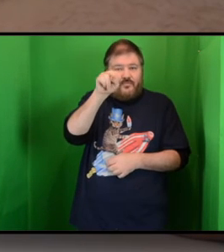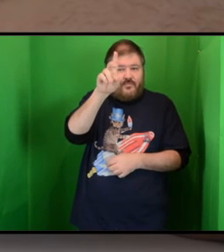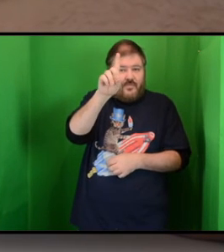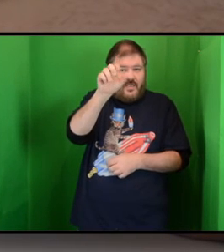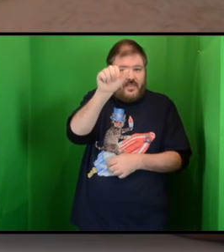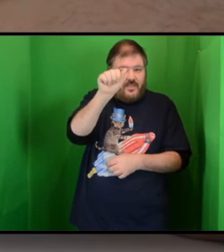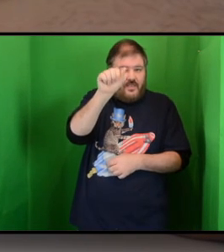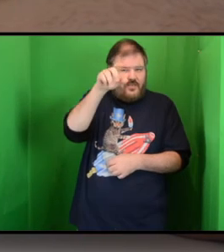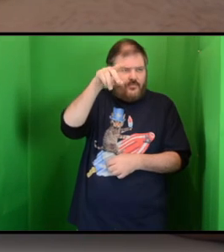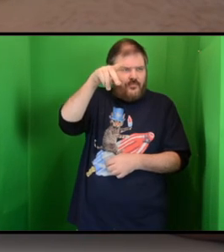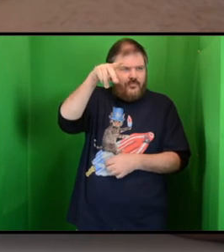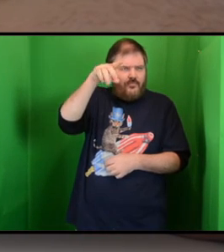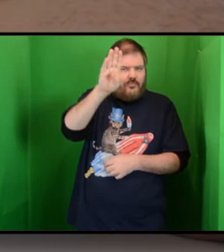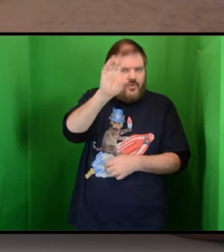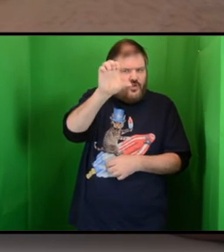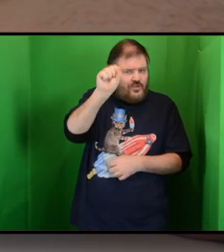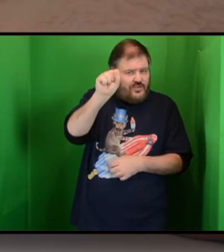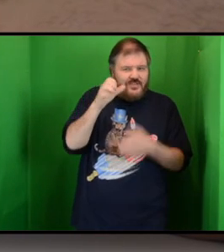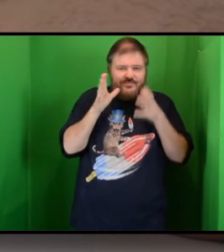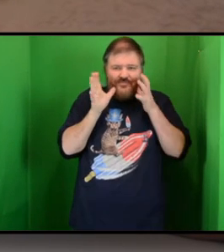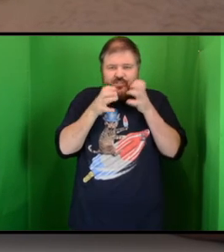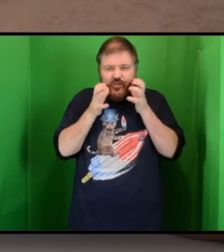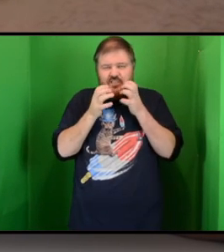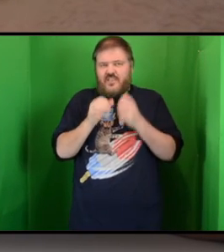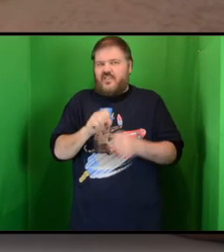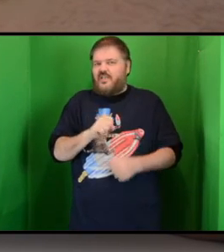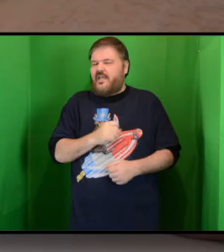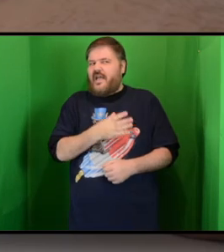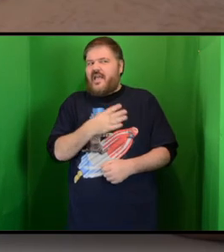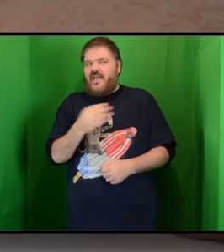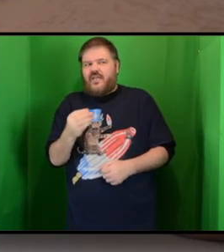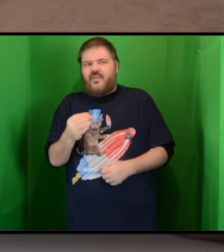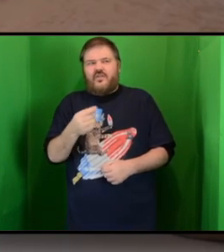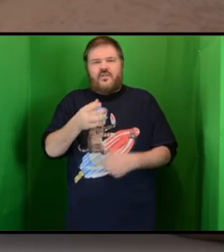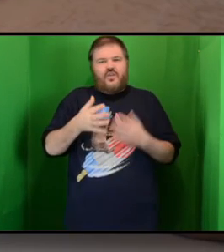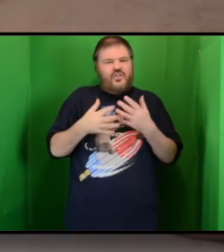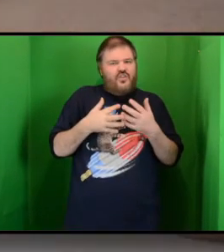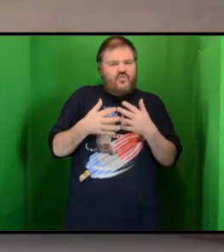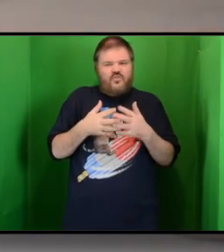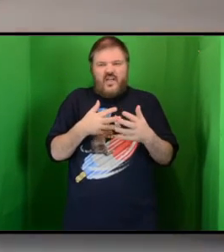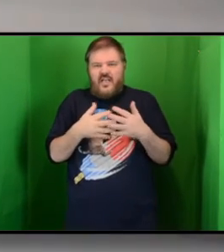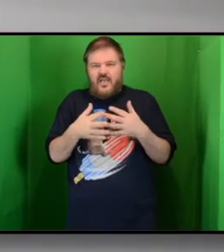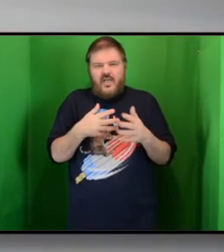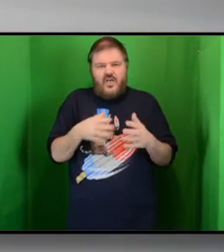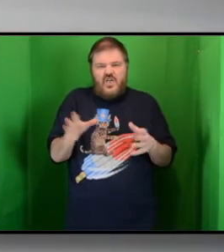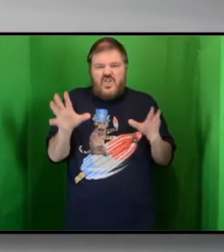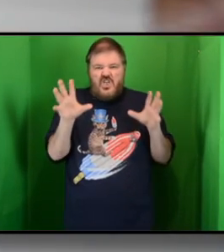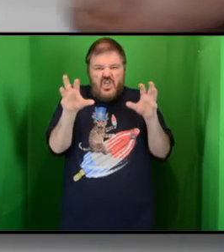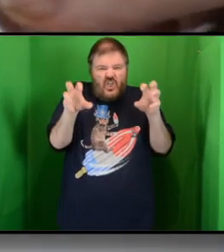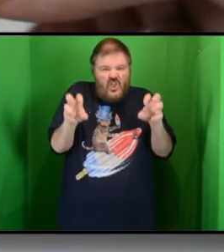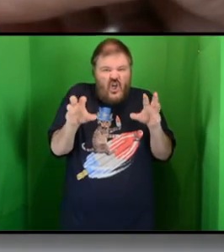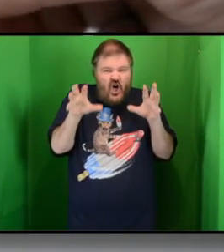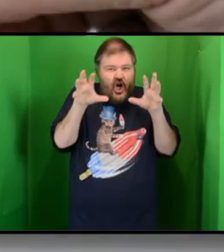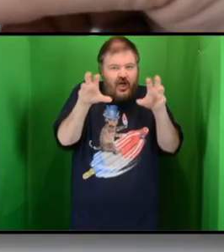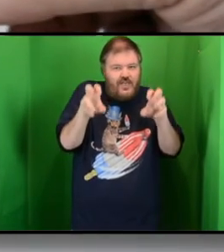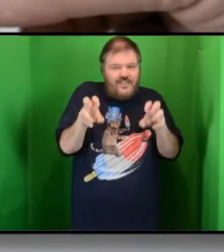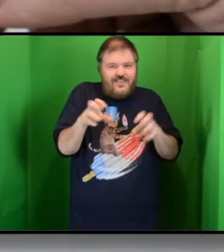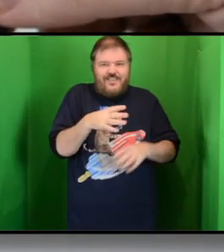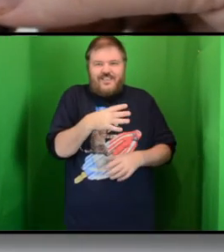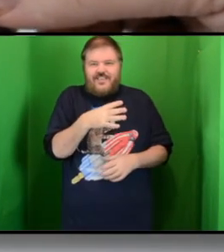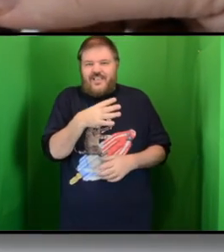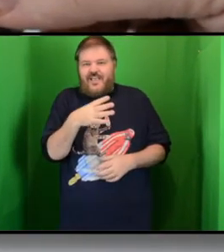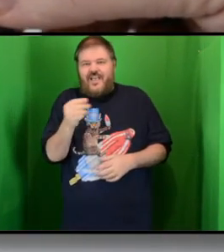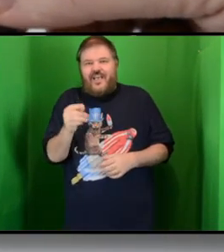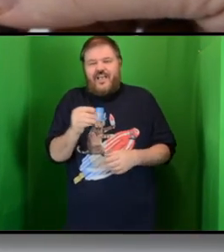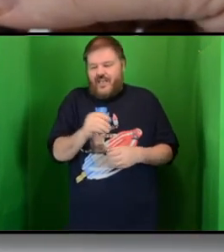ultimately, I would give this guy a green light. I would definitely buy this. Okay, so here we are